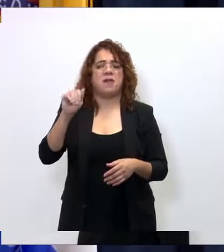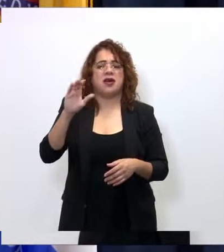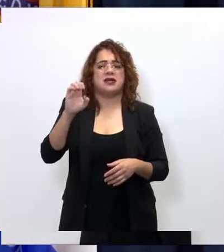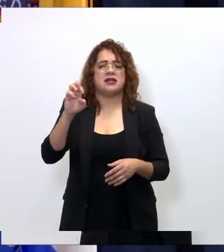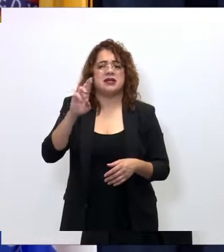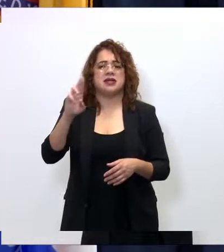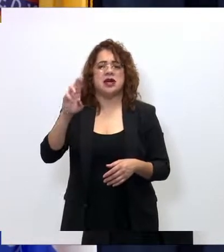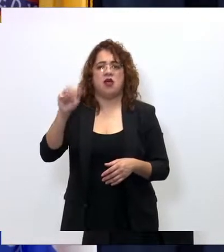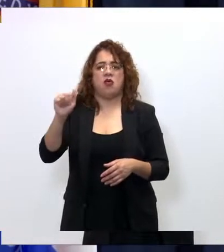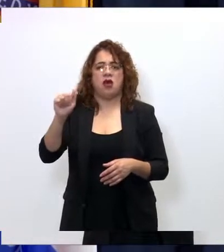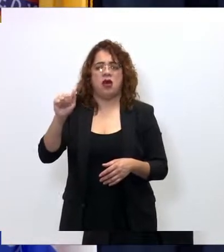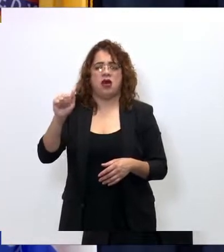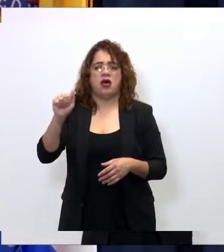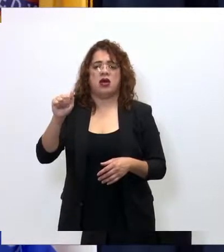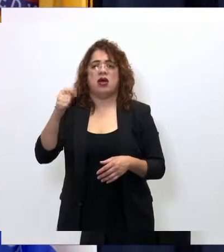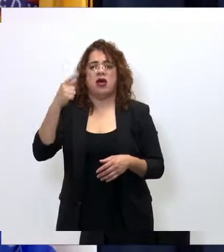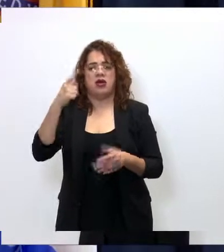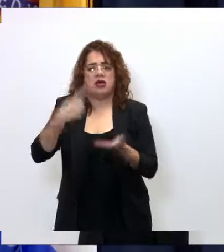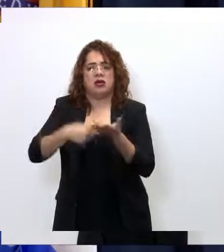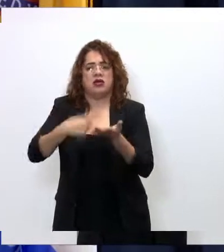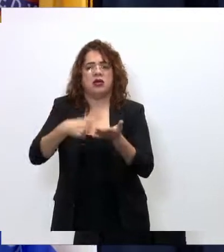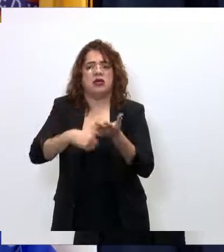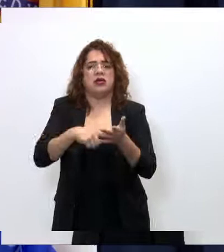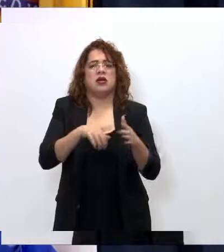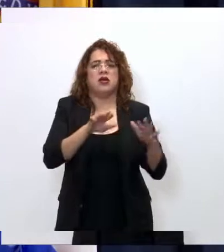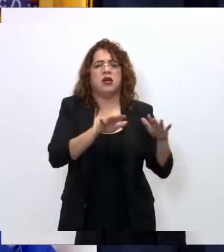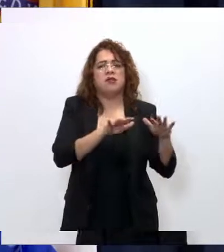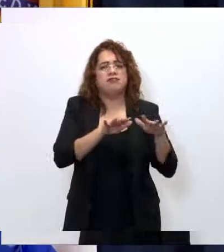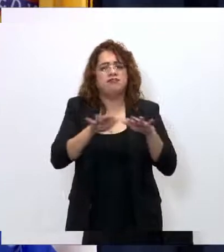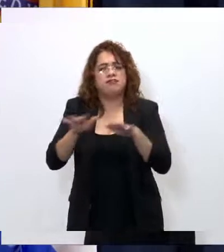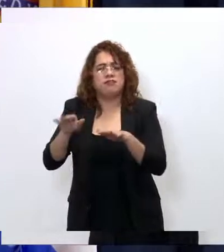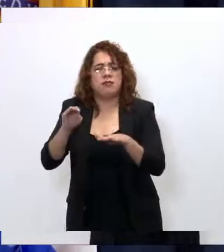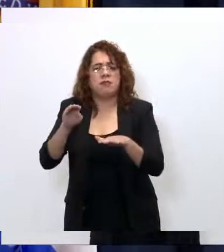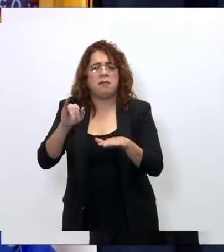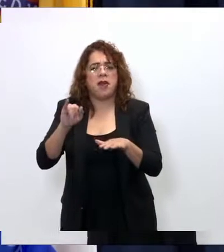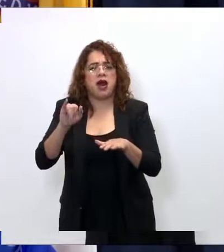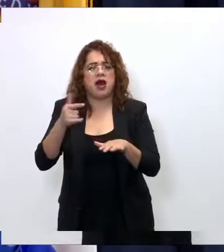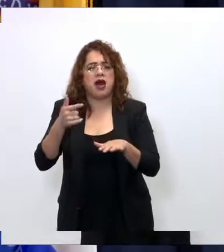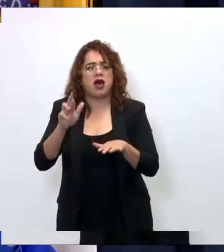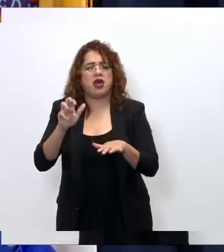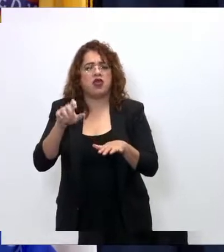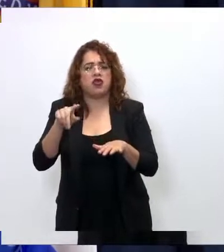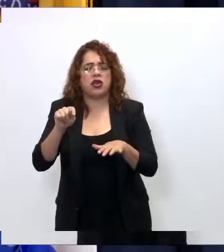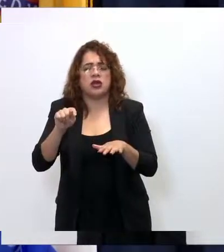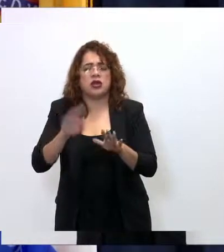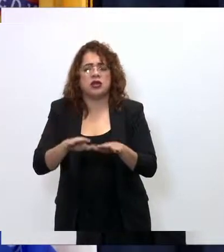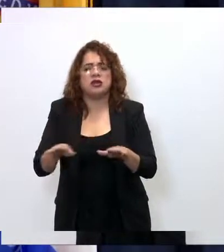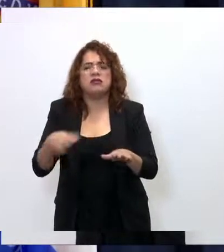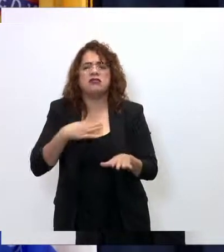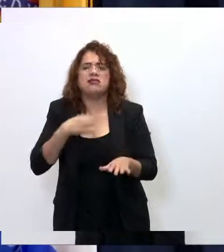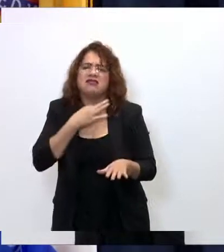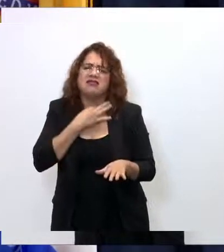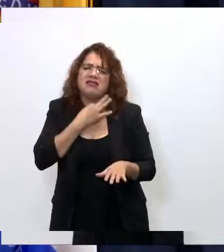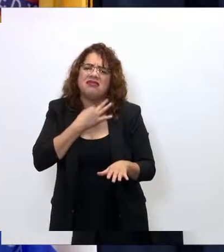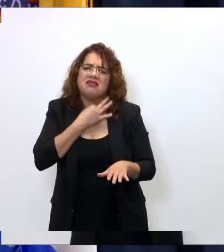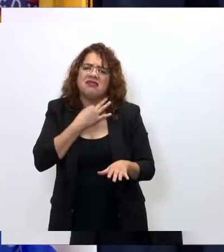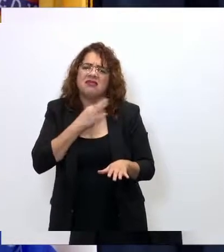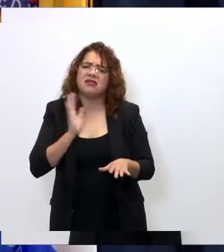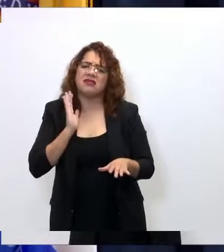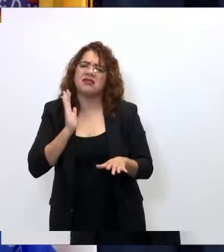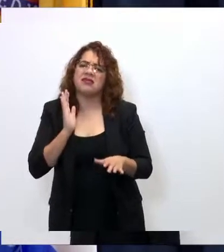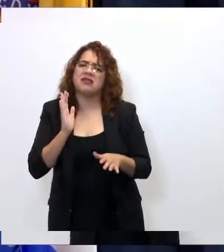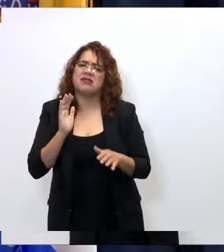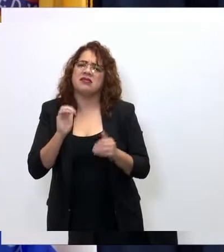be open to migrant children. So we were curious who from the federal government reached out to Long Beach about our convention center being